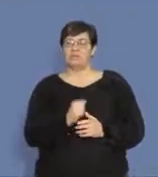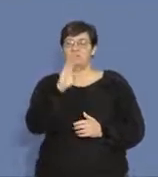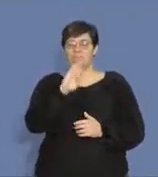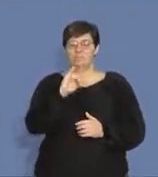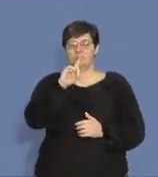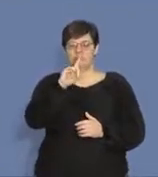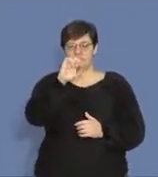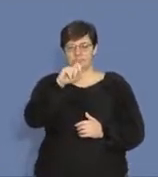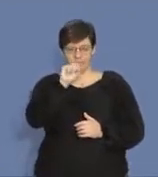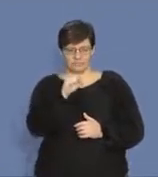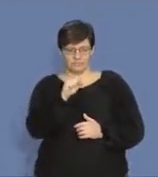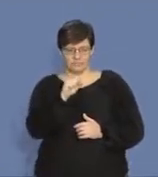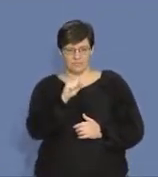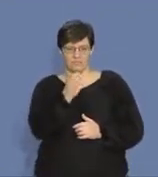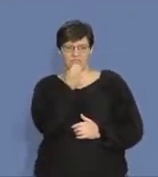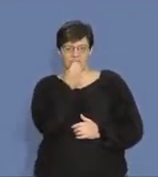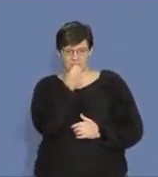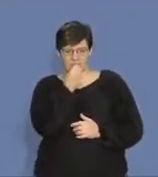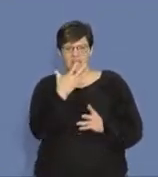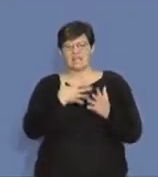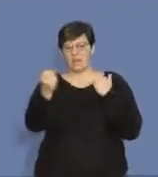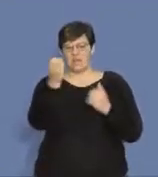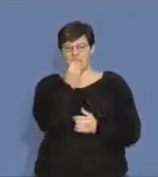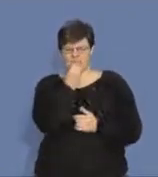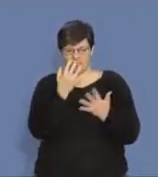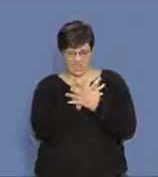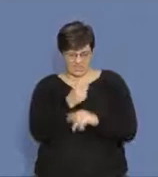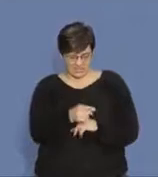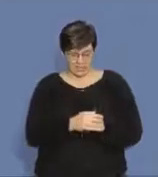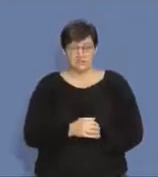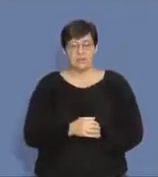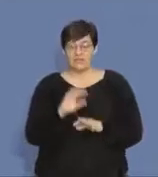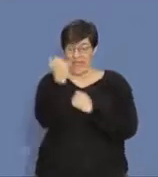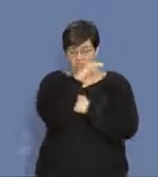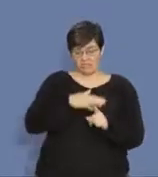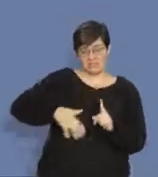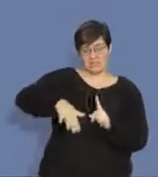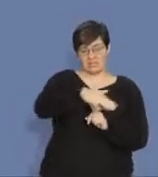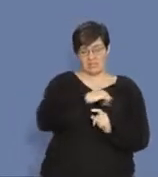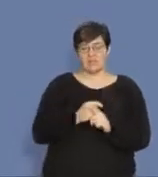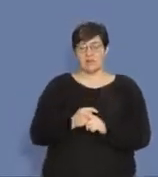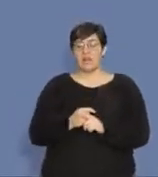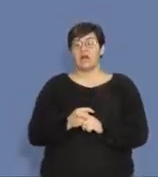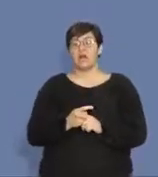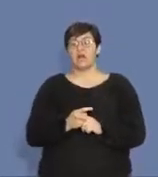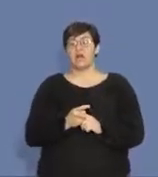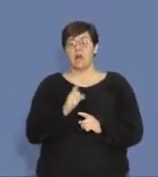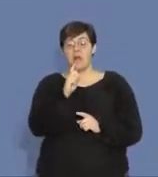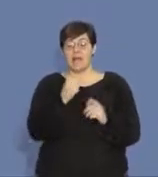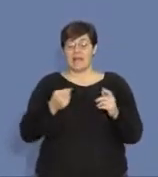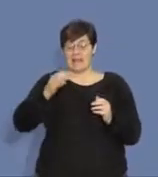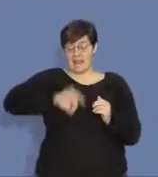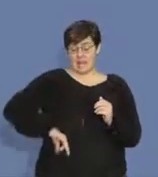Canteen is a busy takeaway situated in an industrial area. Although the annual income from sales is less than a